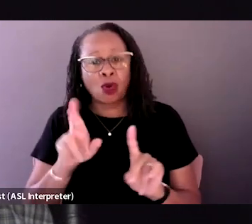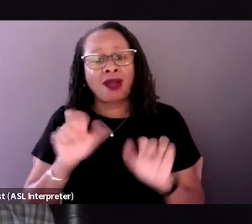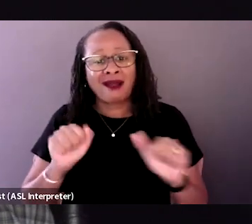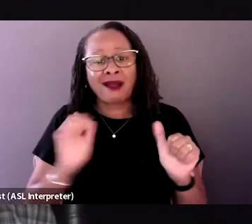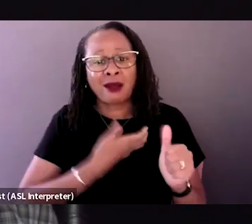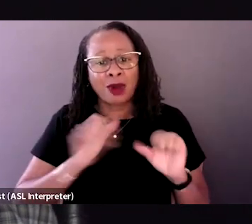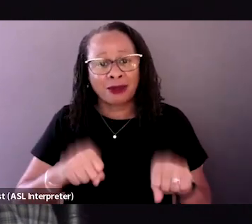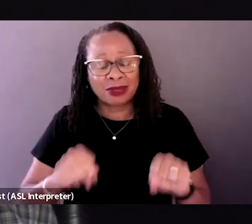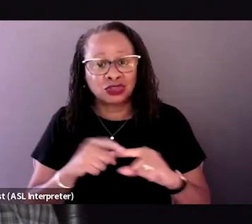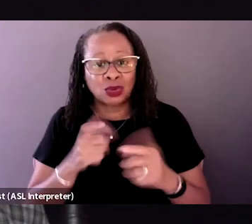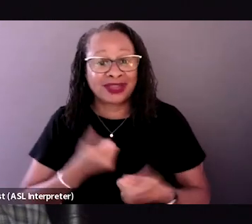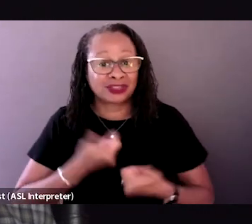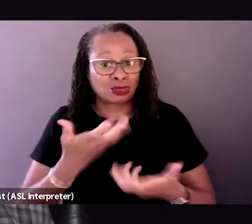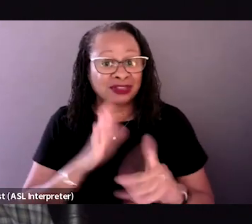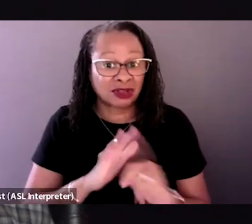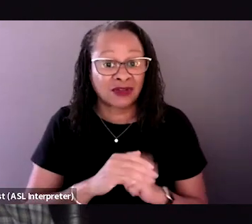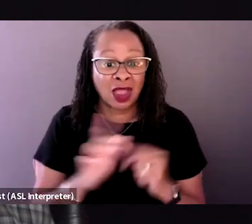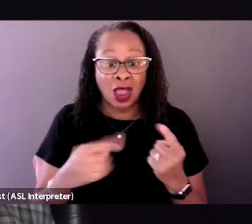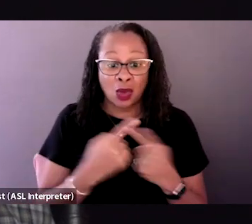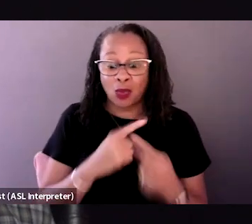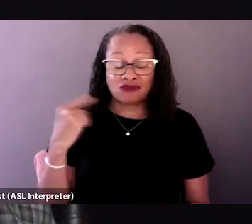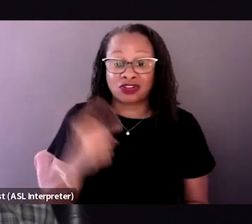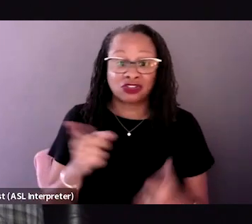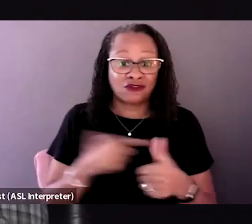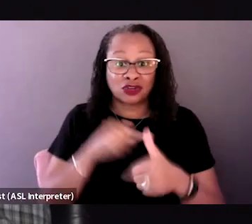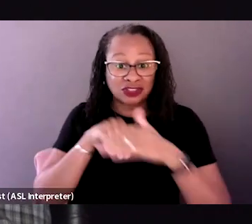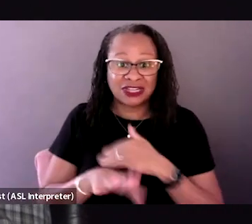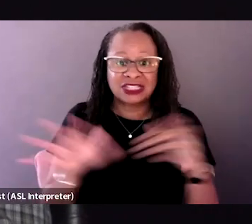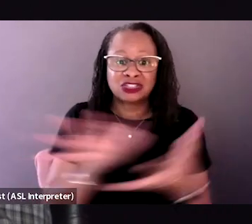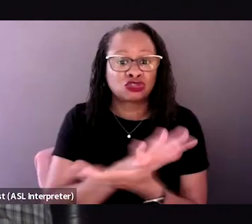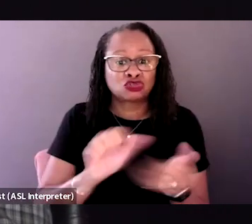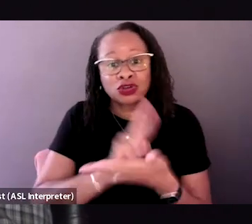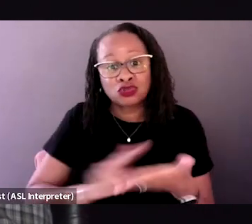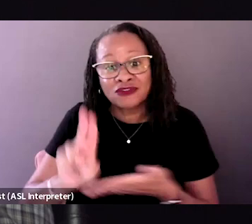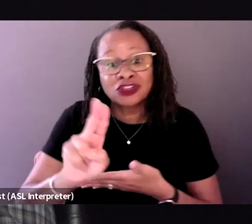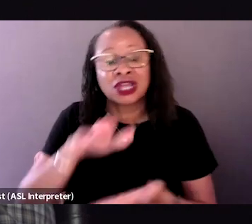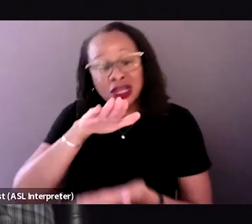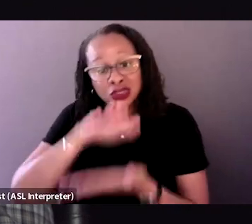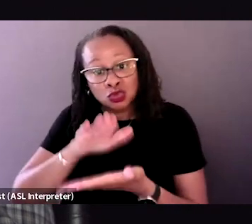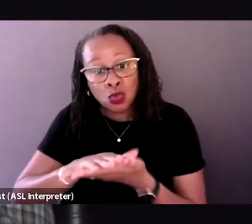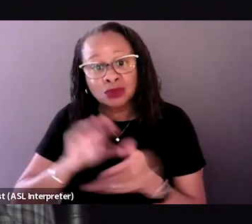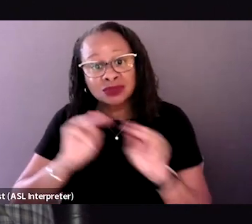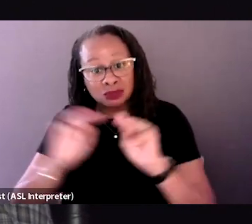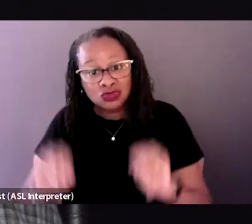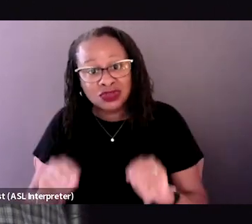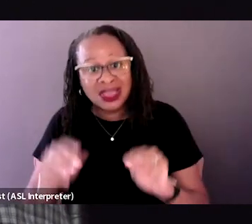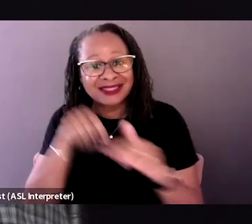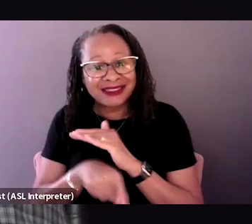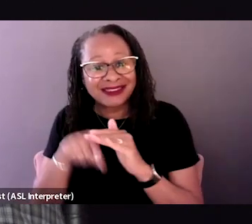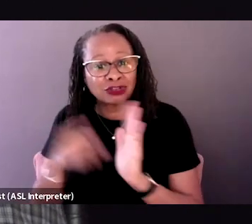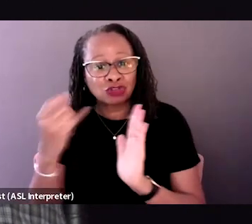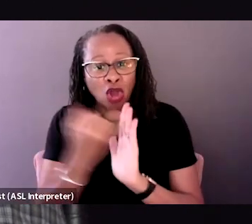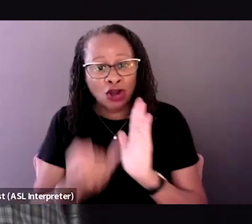to express ourselves. And when Russia first invaded, they destroyed universities and schools and